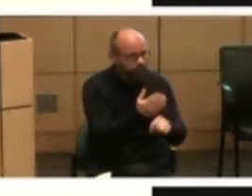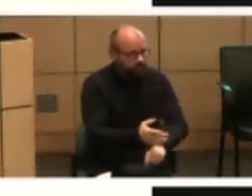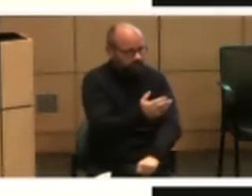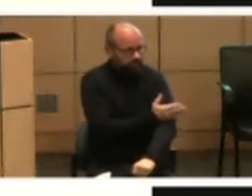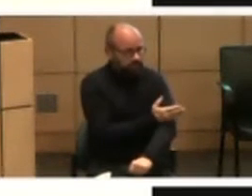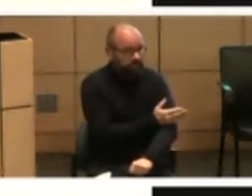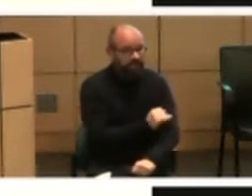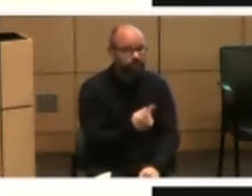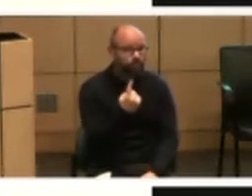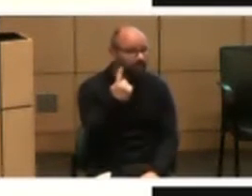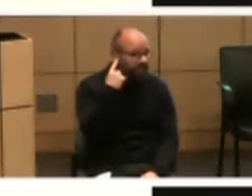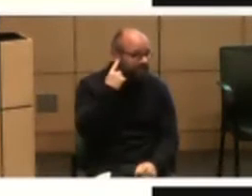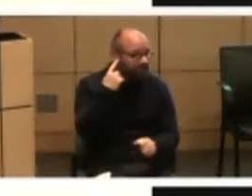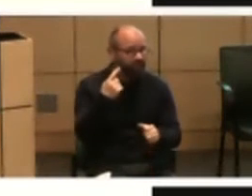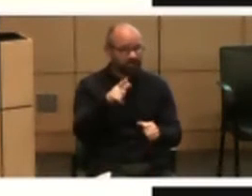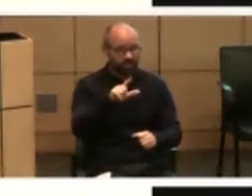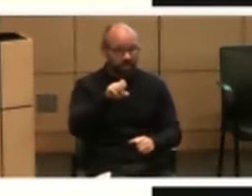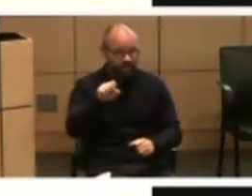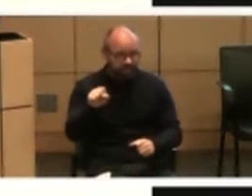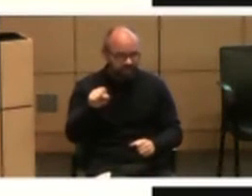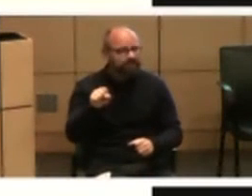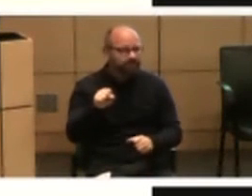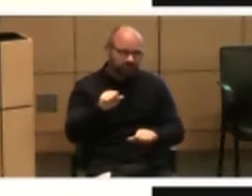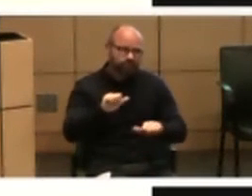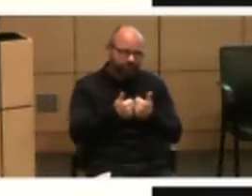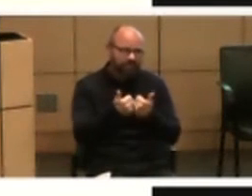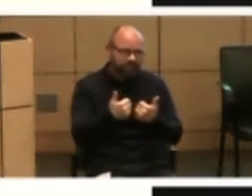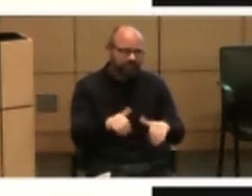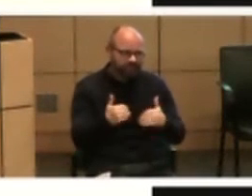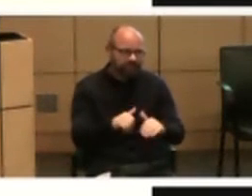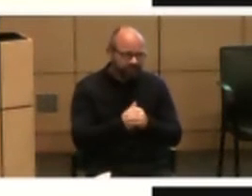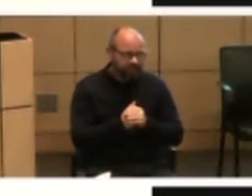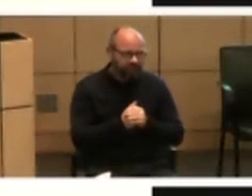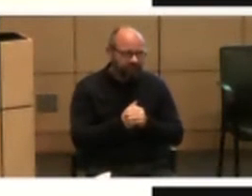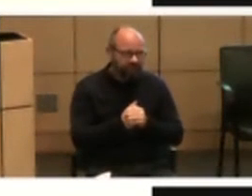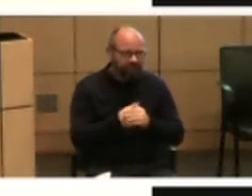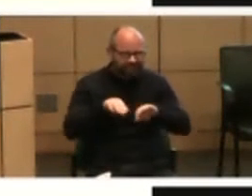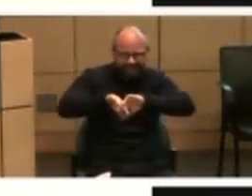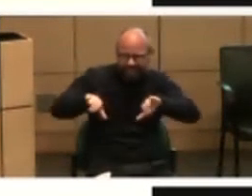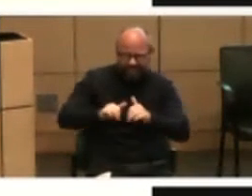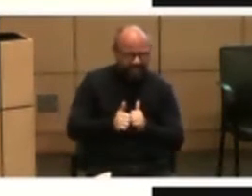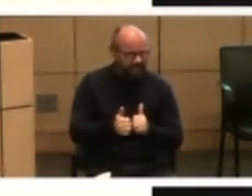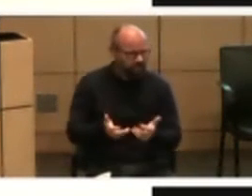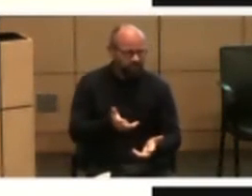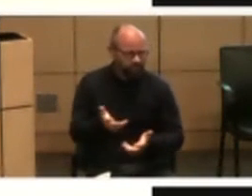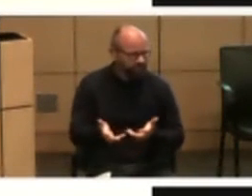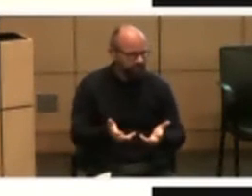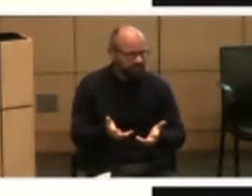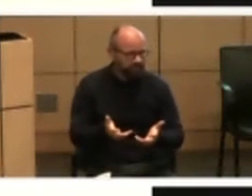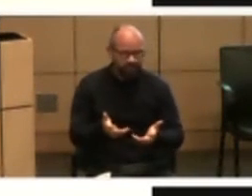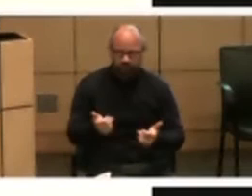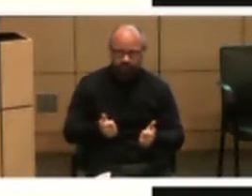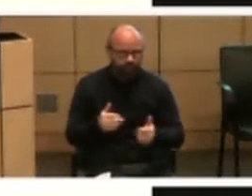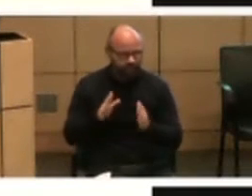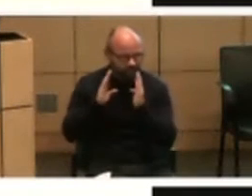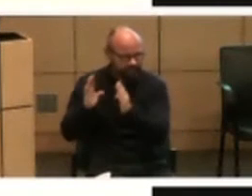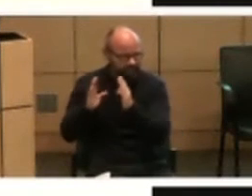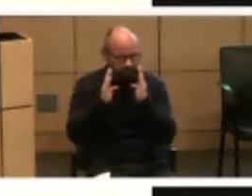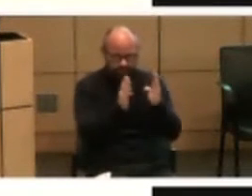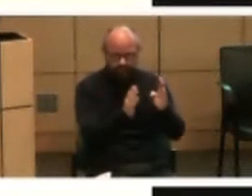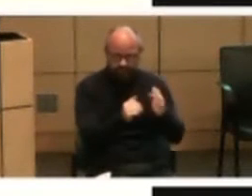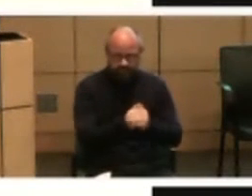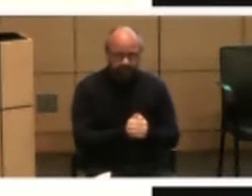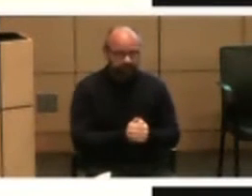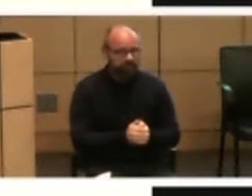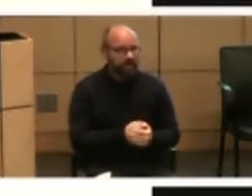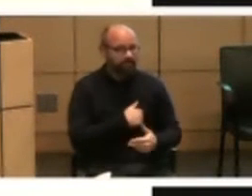hearing loss, it becomes pretty challenging under some situations. I'm going to go through these, especially the last one, are a little bit tricky, but I think it will